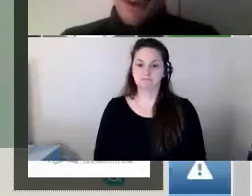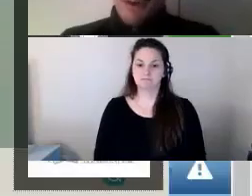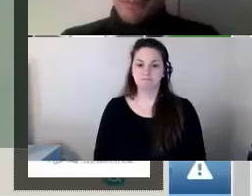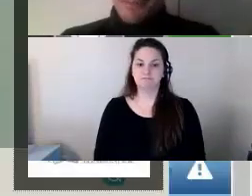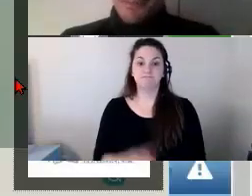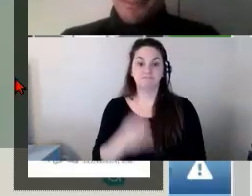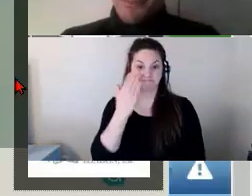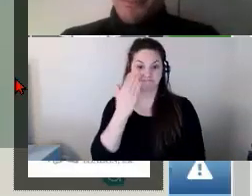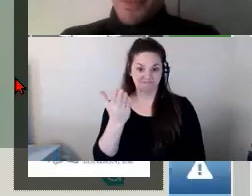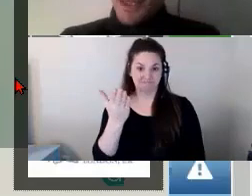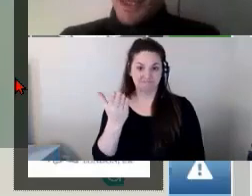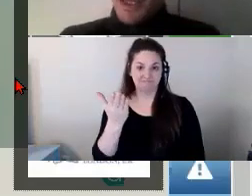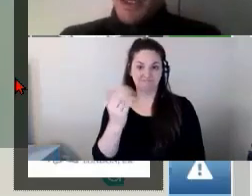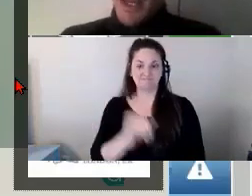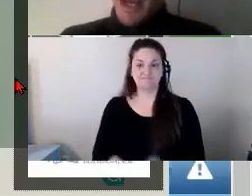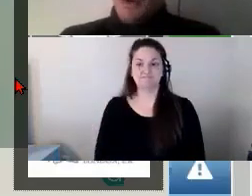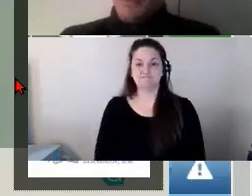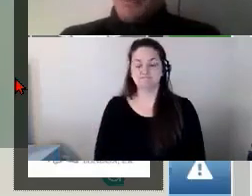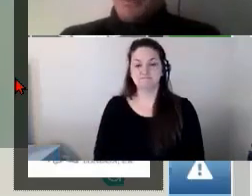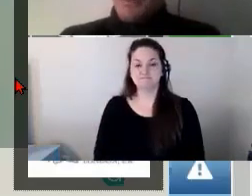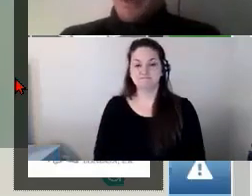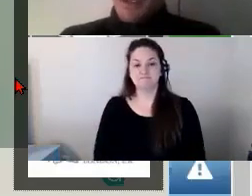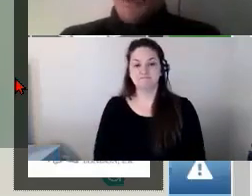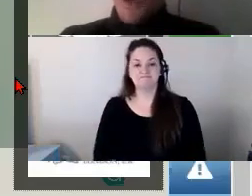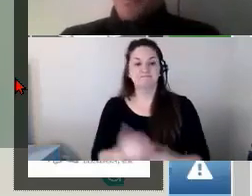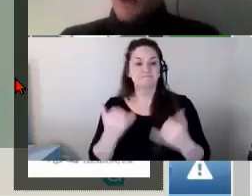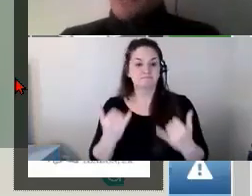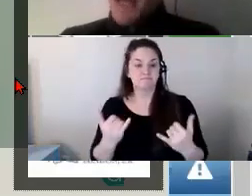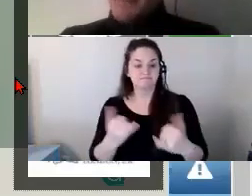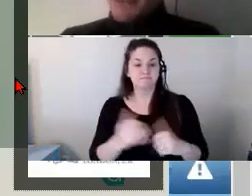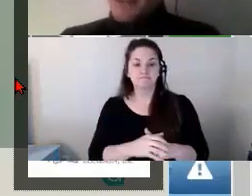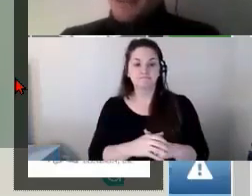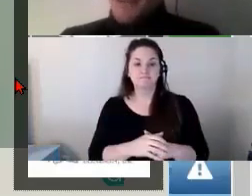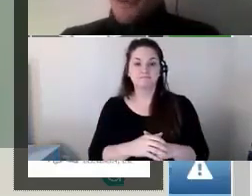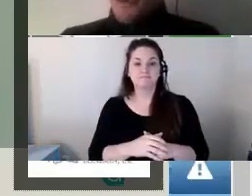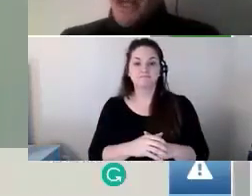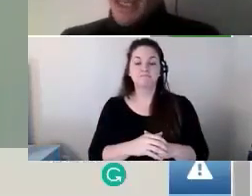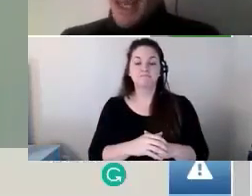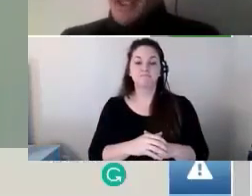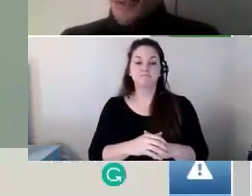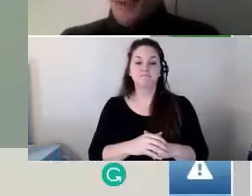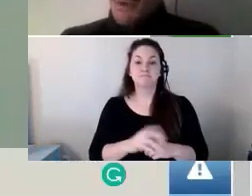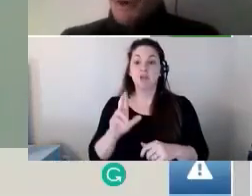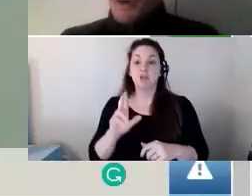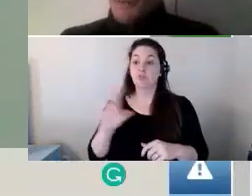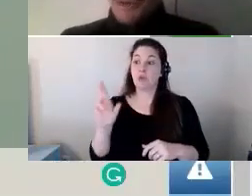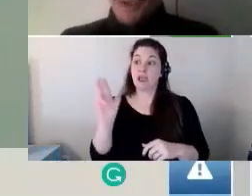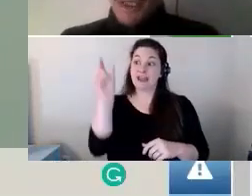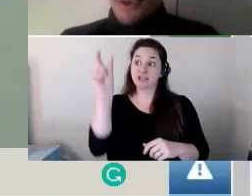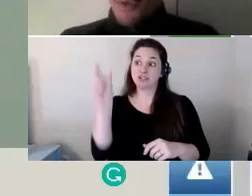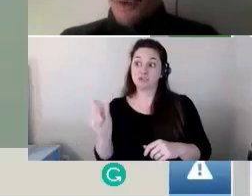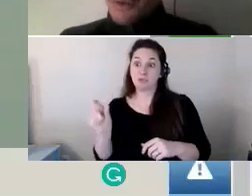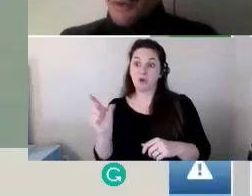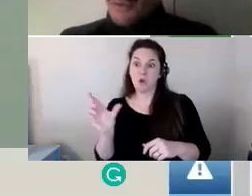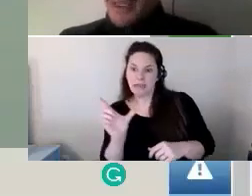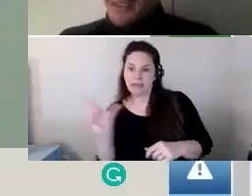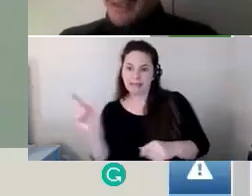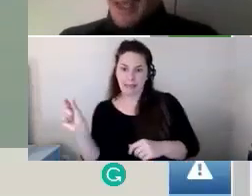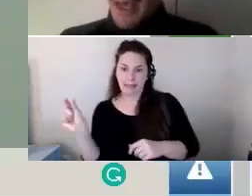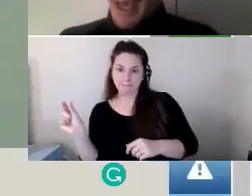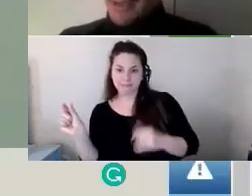Like so. Now, we've collapsed the right-hand toolbar. We're looking towards